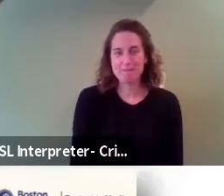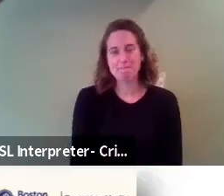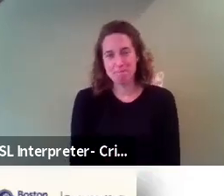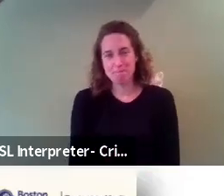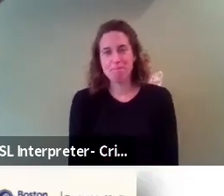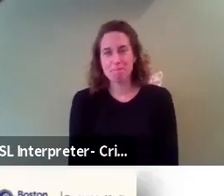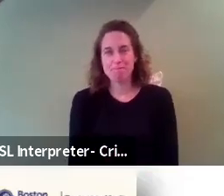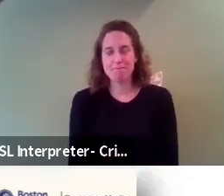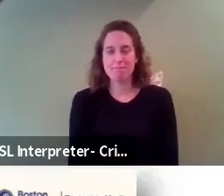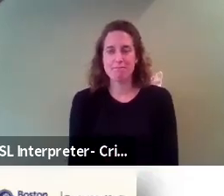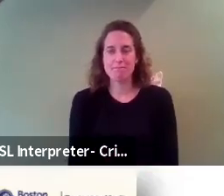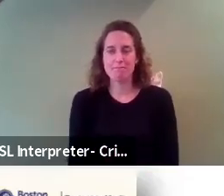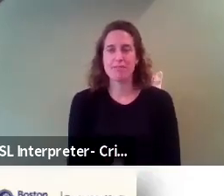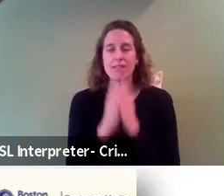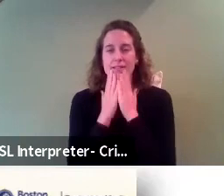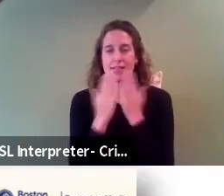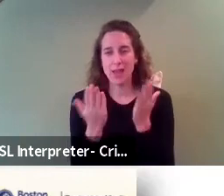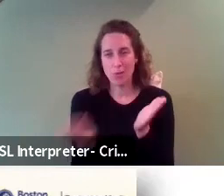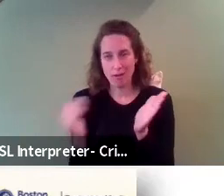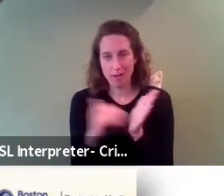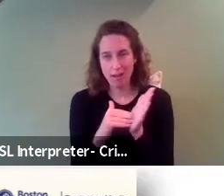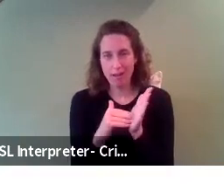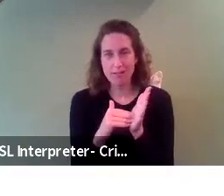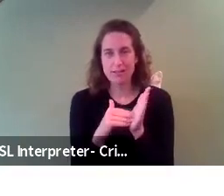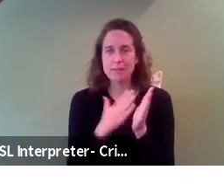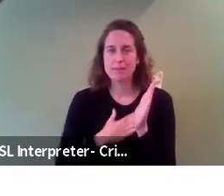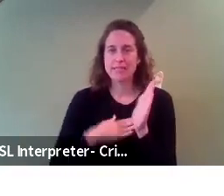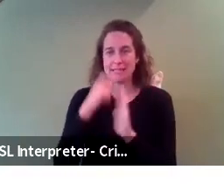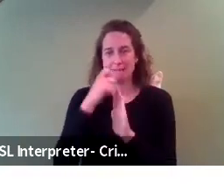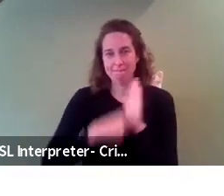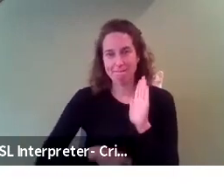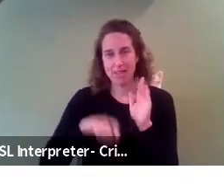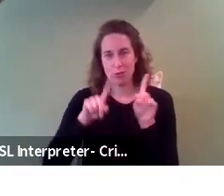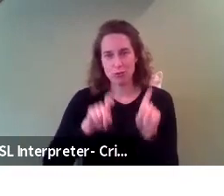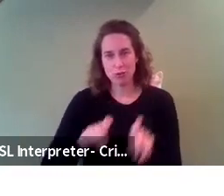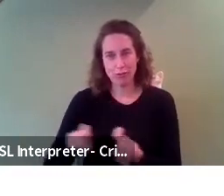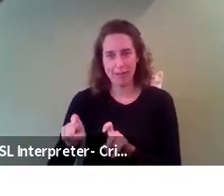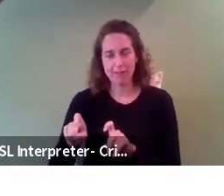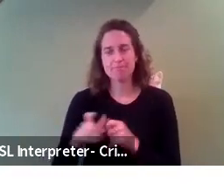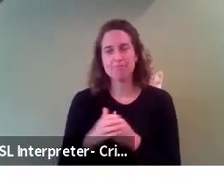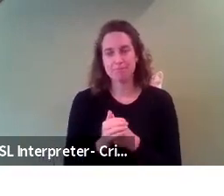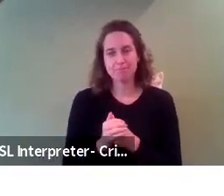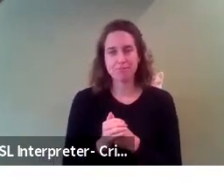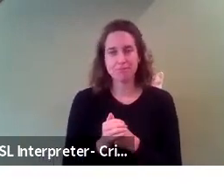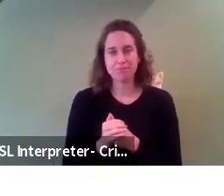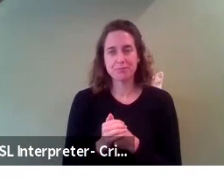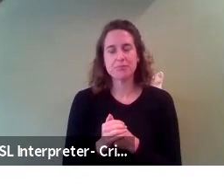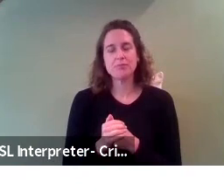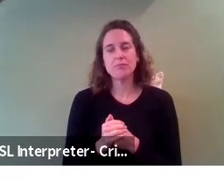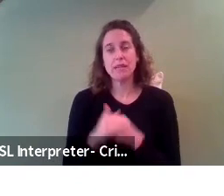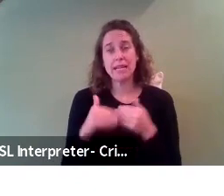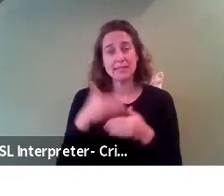So I think, again, I'd like to invite everybody to go ahead and fill out the survey. We'll also be, we won't be back